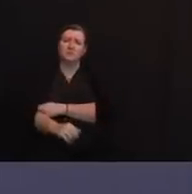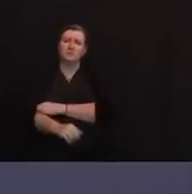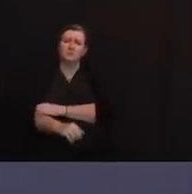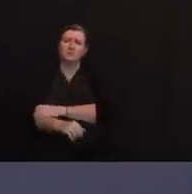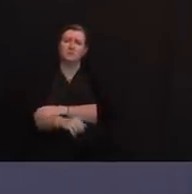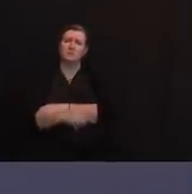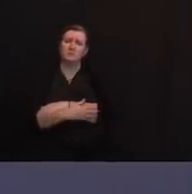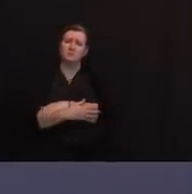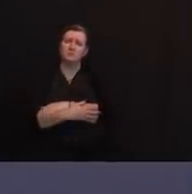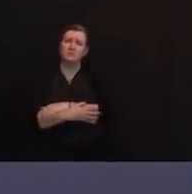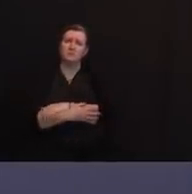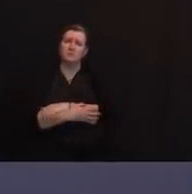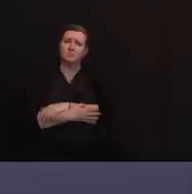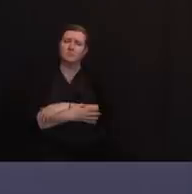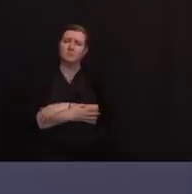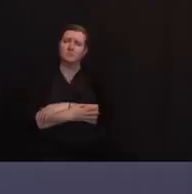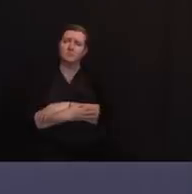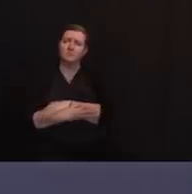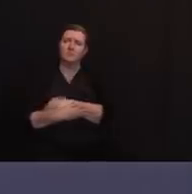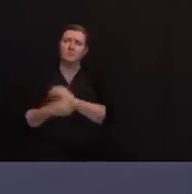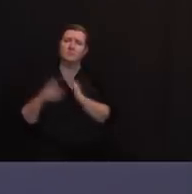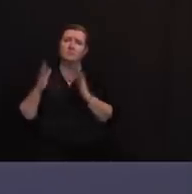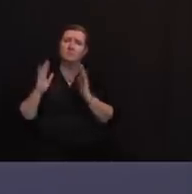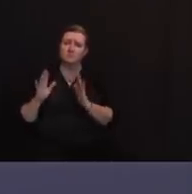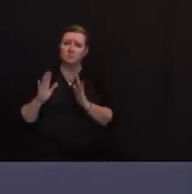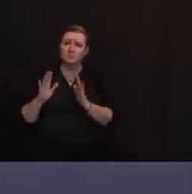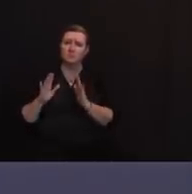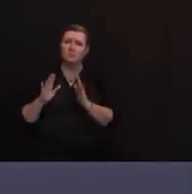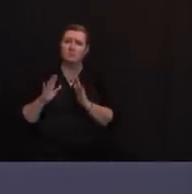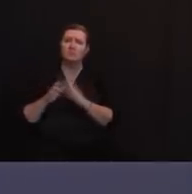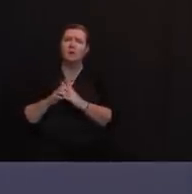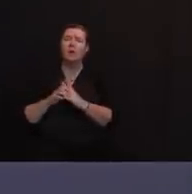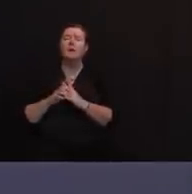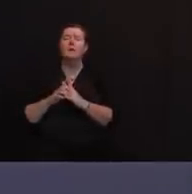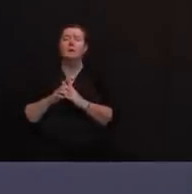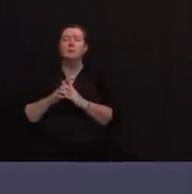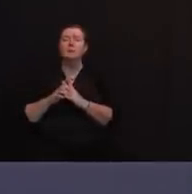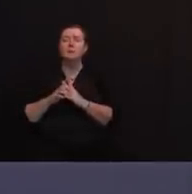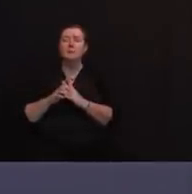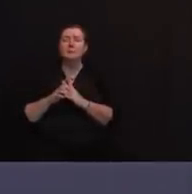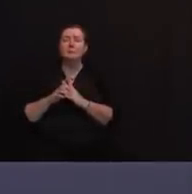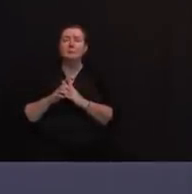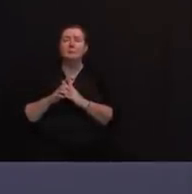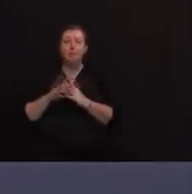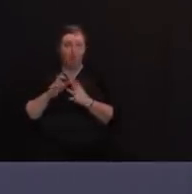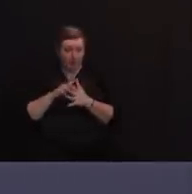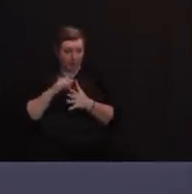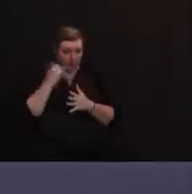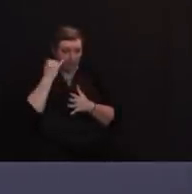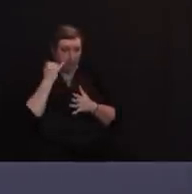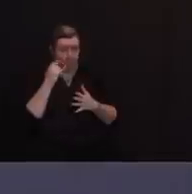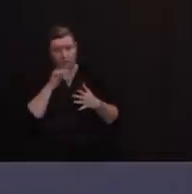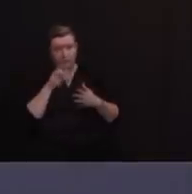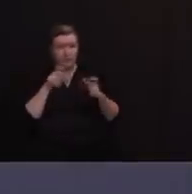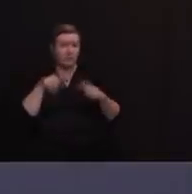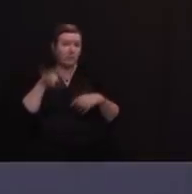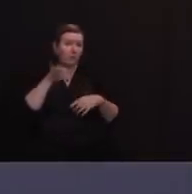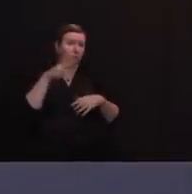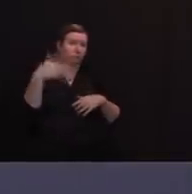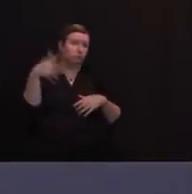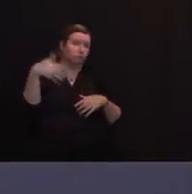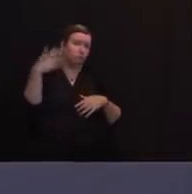I think the answer is going to be, without checking with anybody, the answer is yes on volunteer, because the same rules apply, I assume,